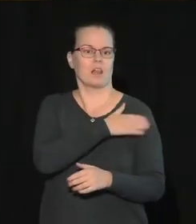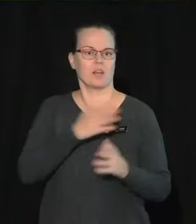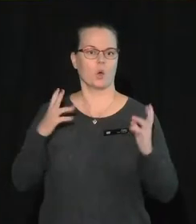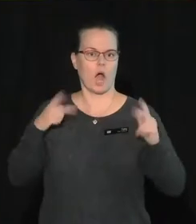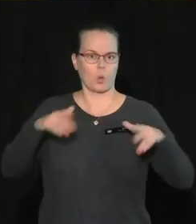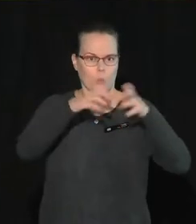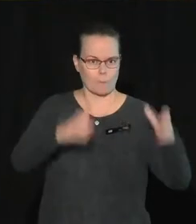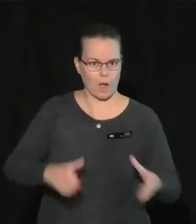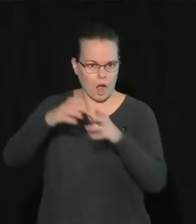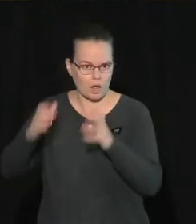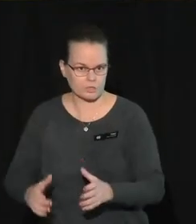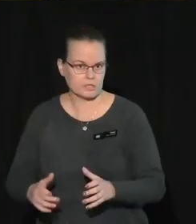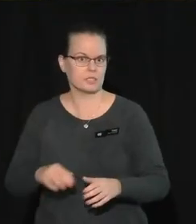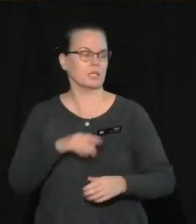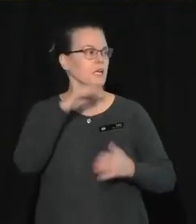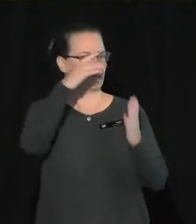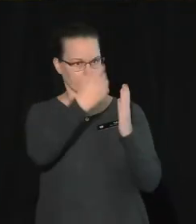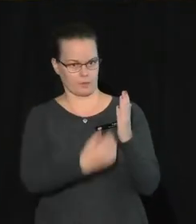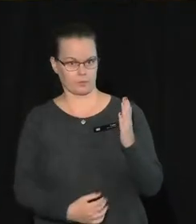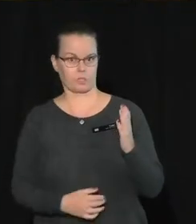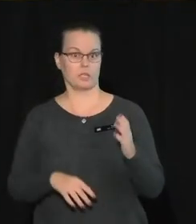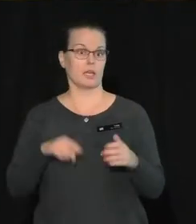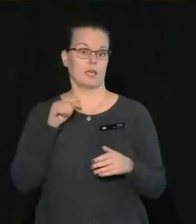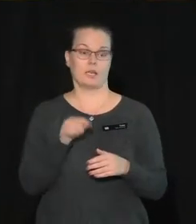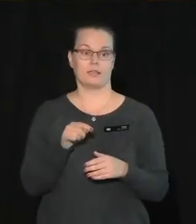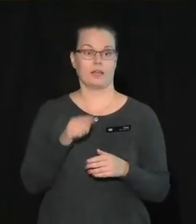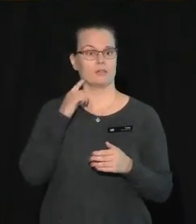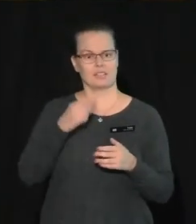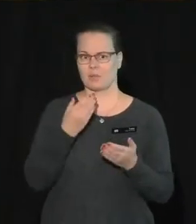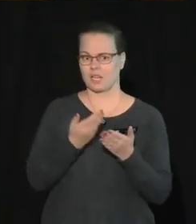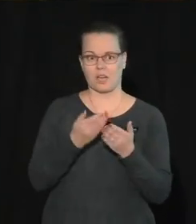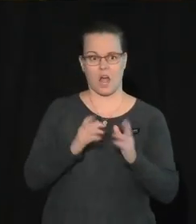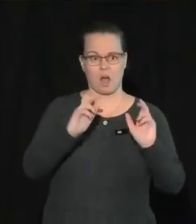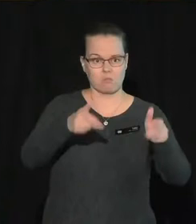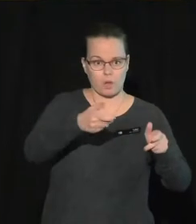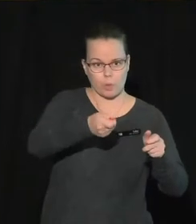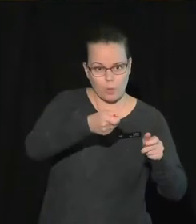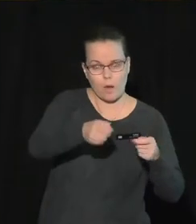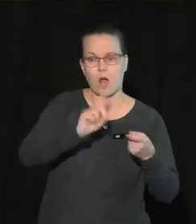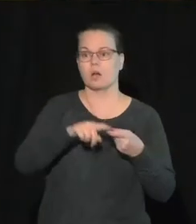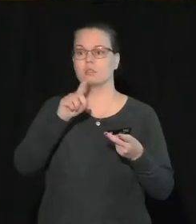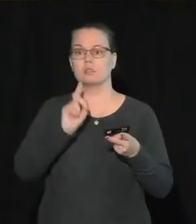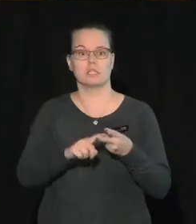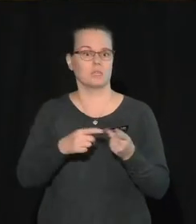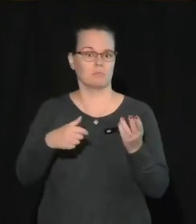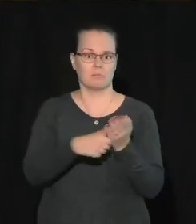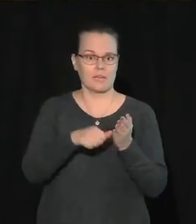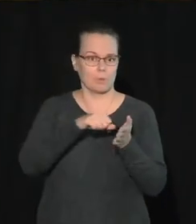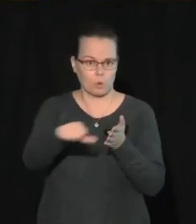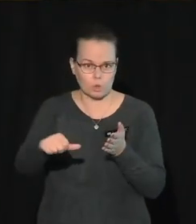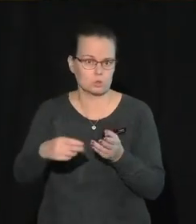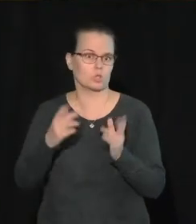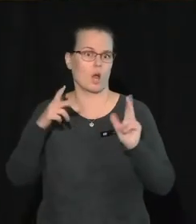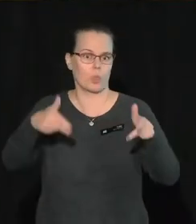some self-service terminals, not all of them, but all payment terminals, ATMs, ticketing machines. We have